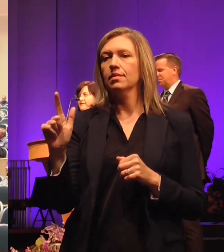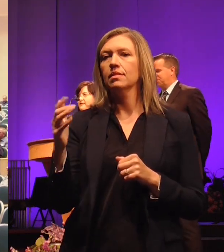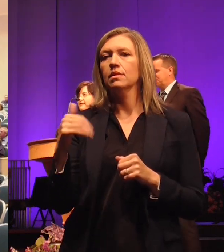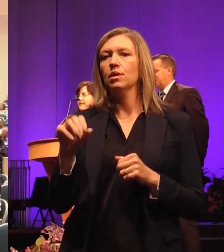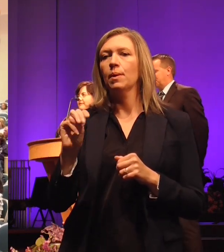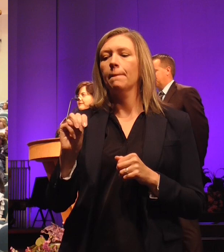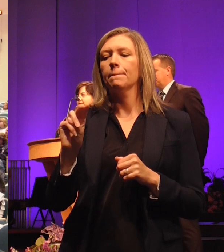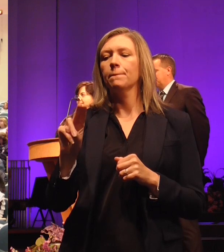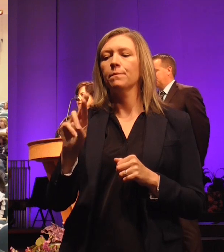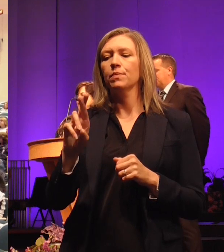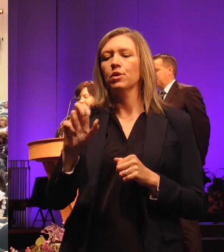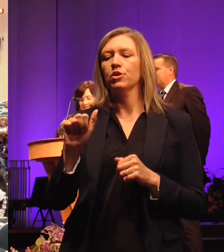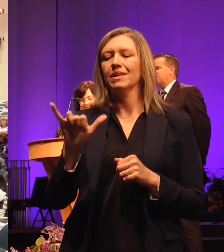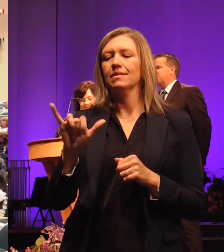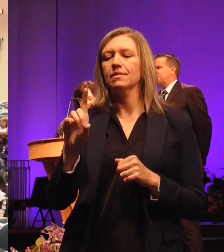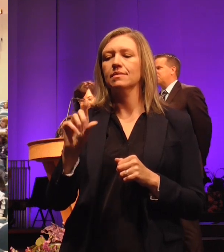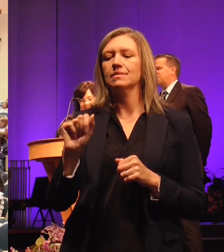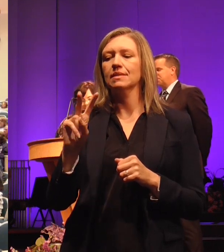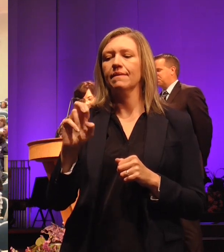Murray Davidson,